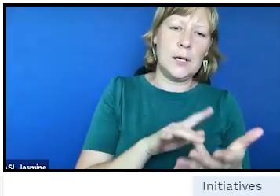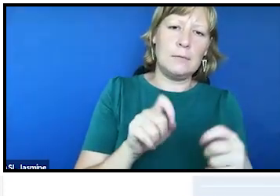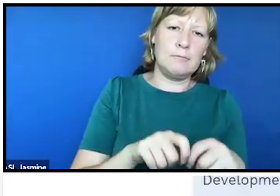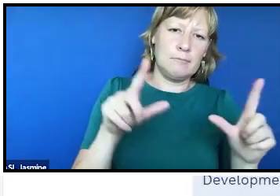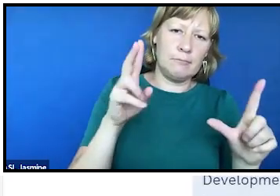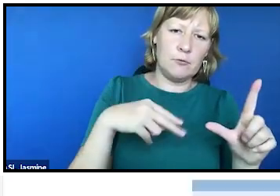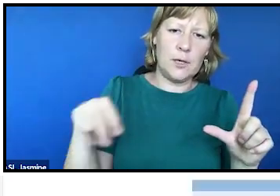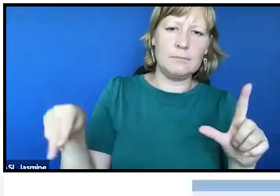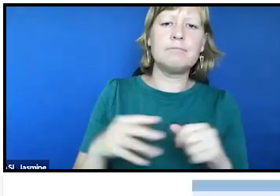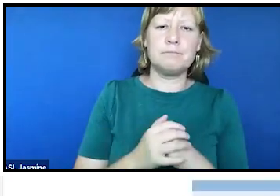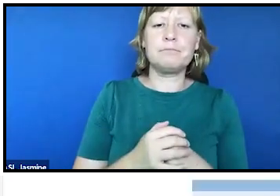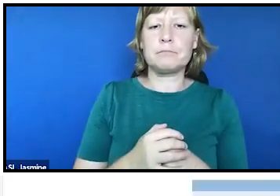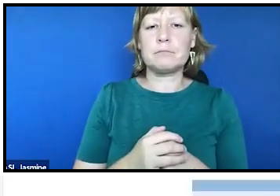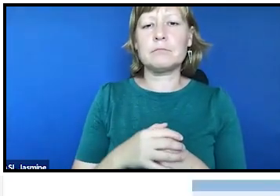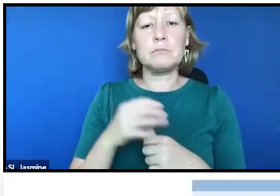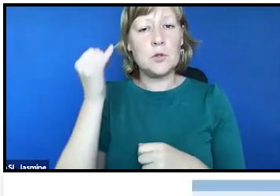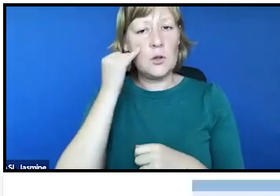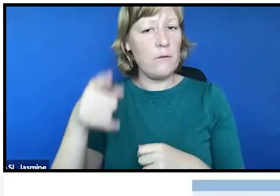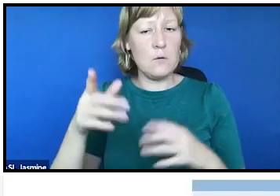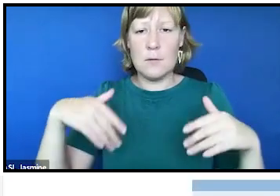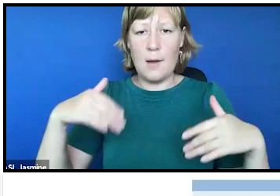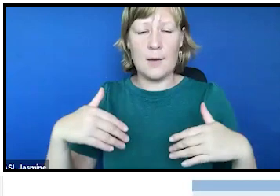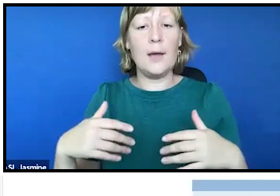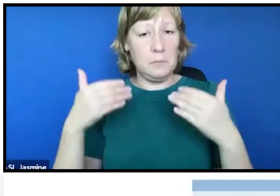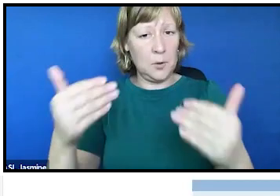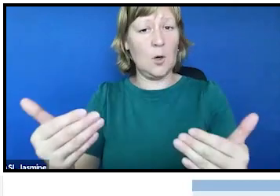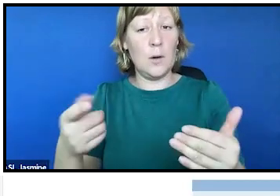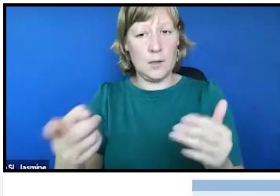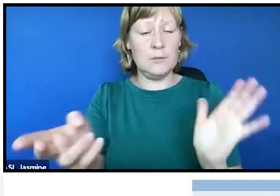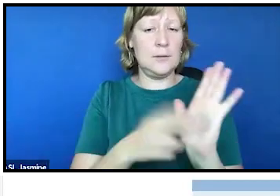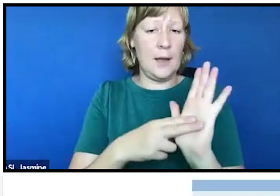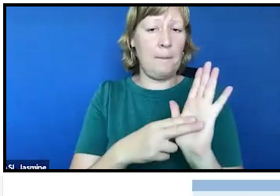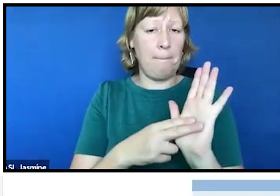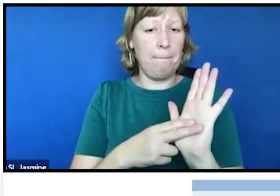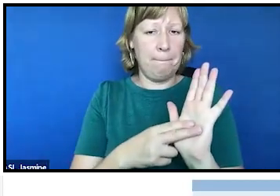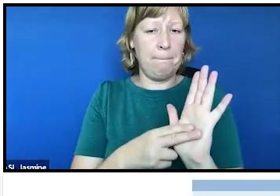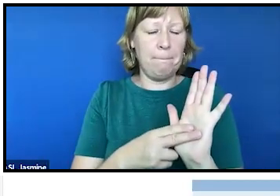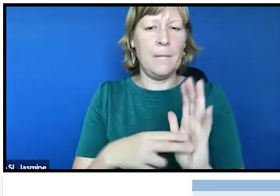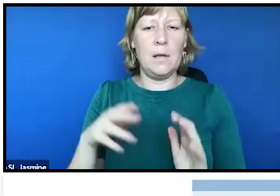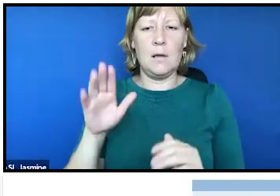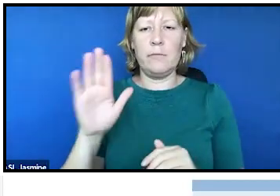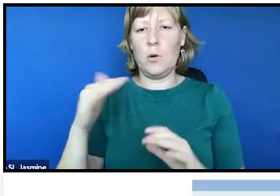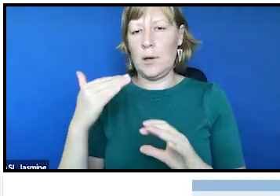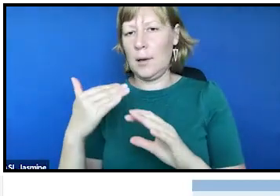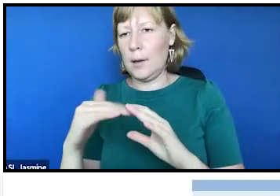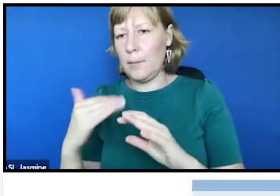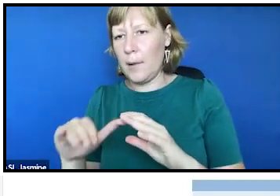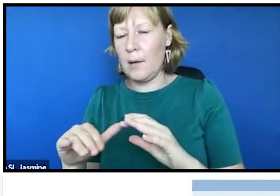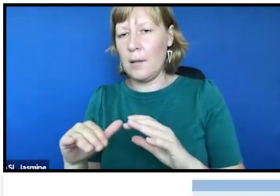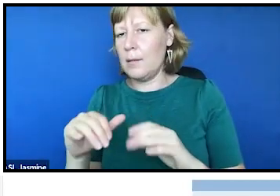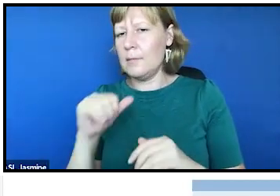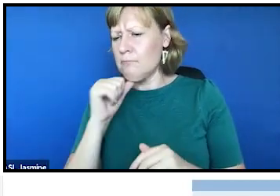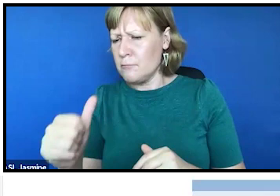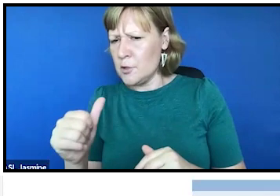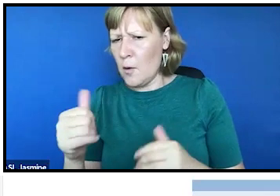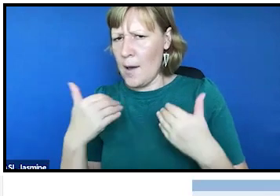to have everyone do, if you haven't done so already, is to sign up for our newsletter. If you don't have it in your email and you don't get it, that's probably because you haven't